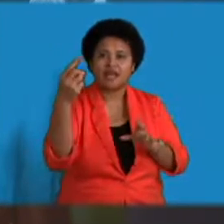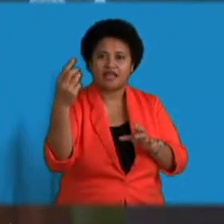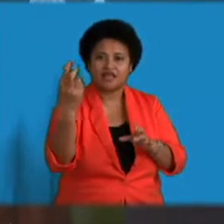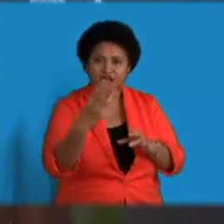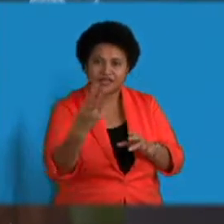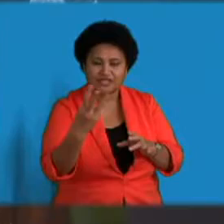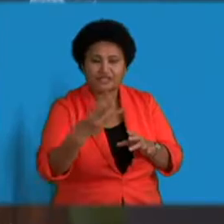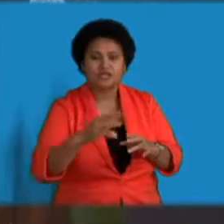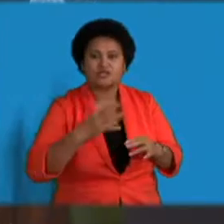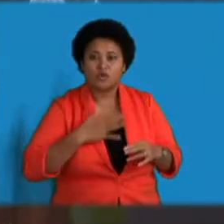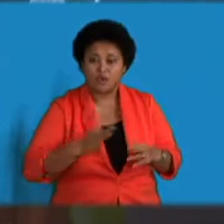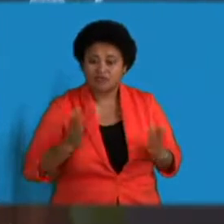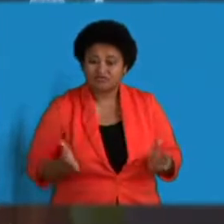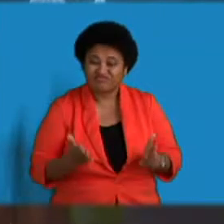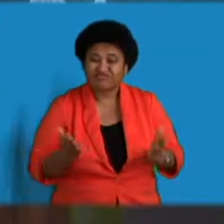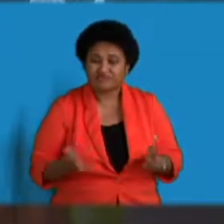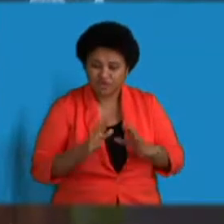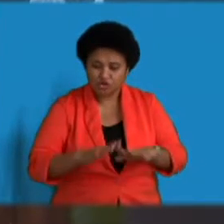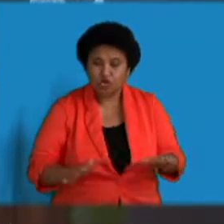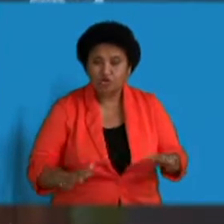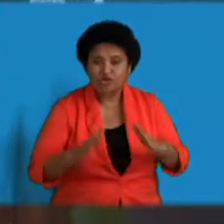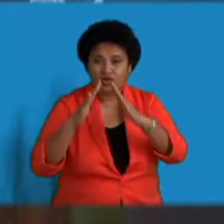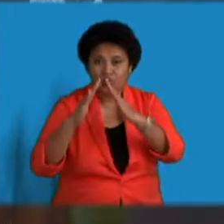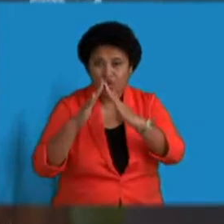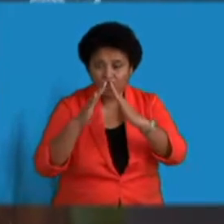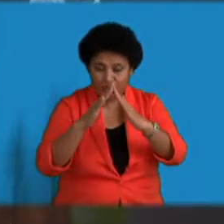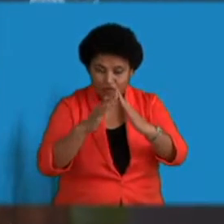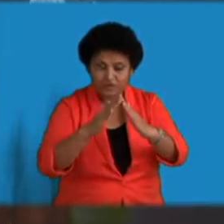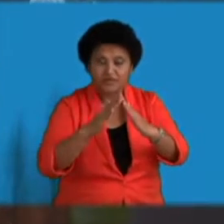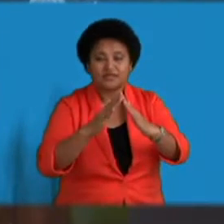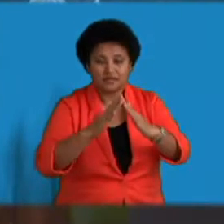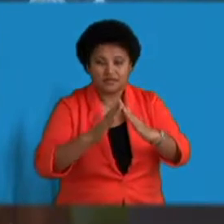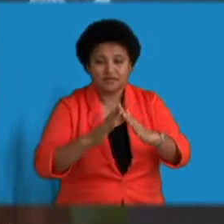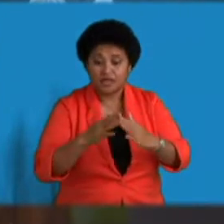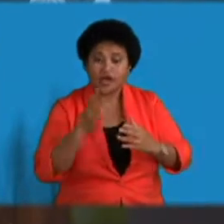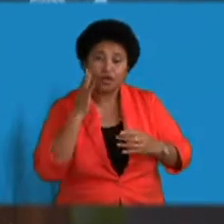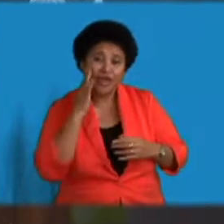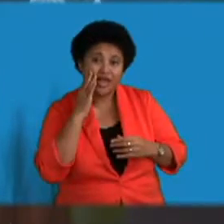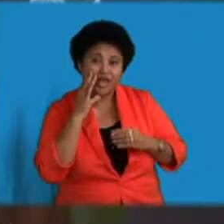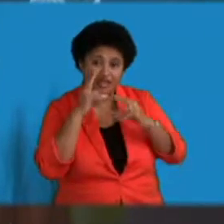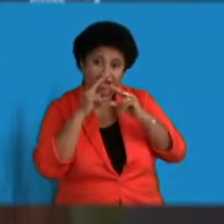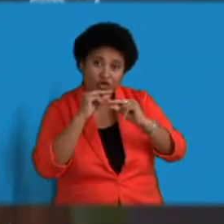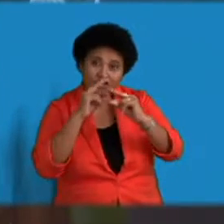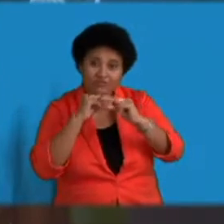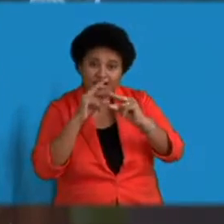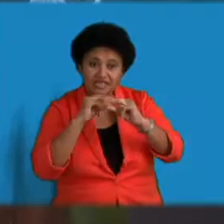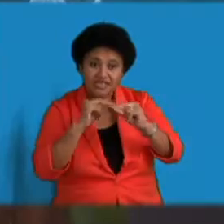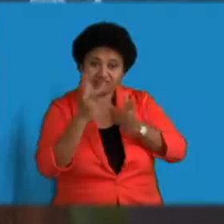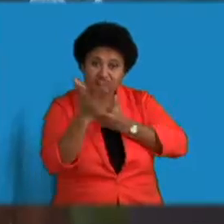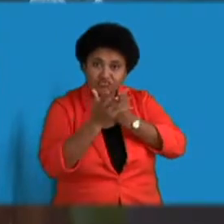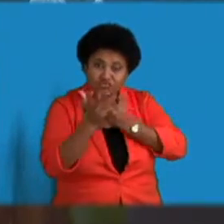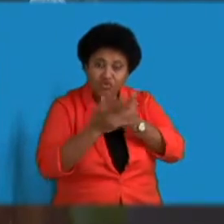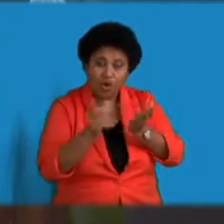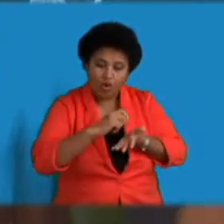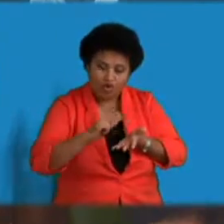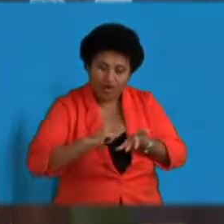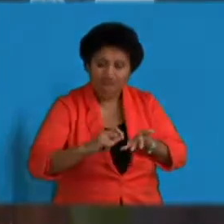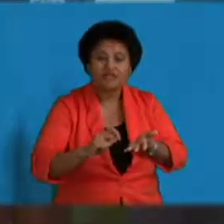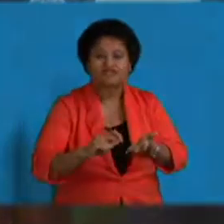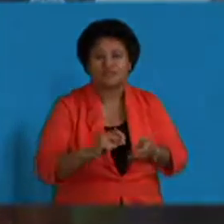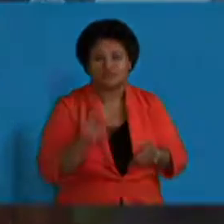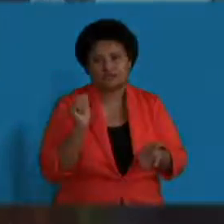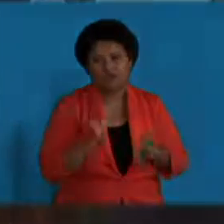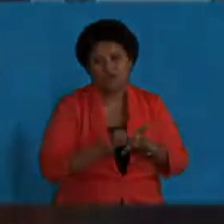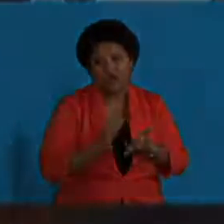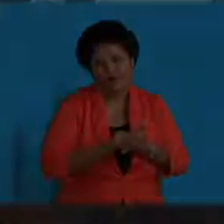encourage students, children at home, etc. So when they converse, when they write, they should use correct spelling. Thank you.